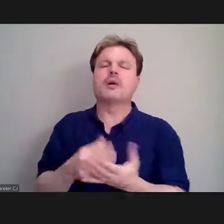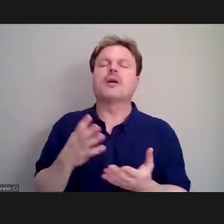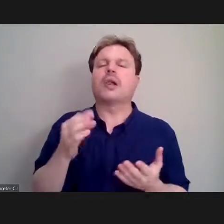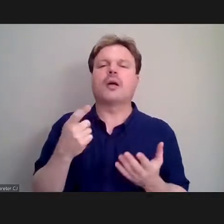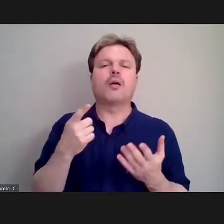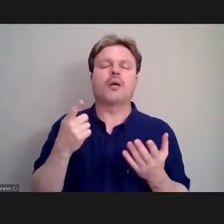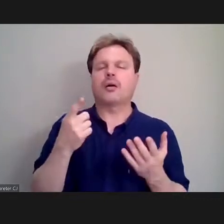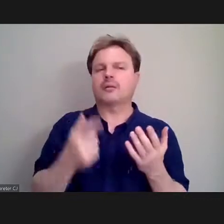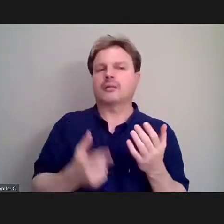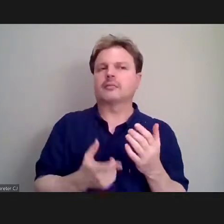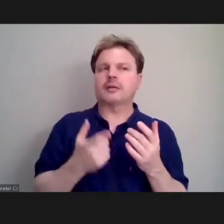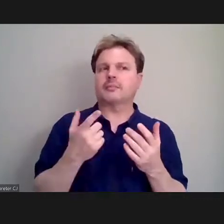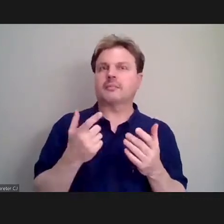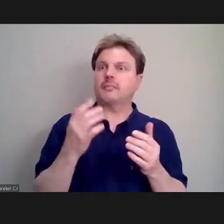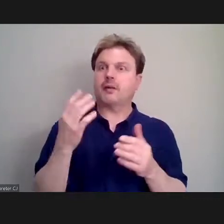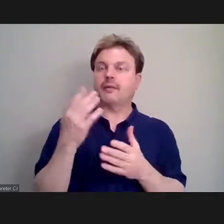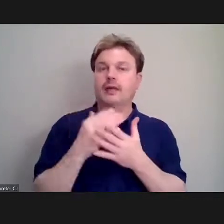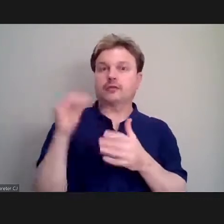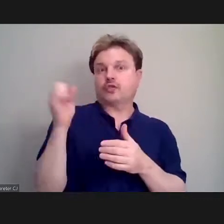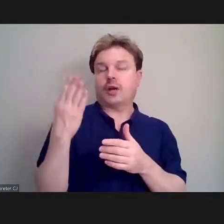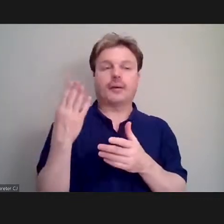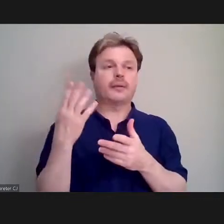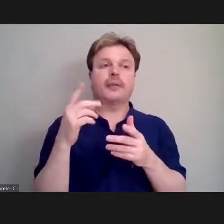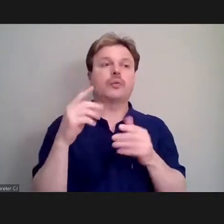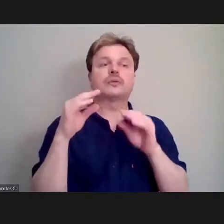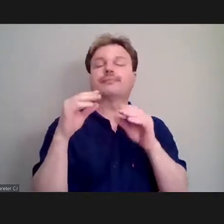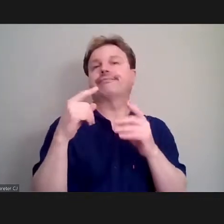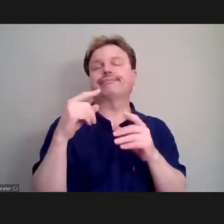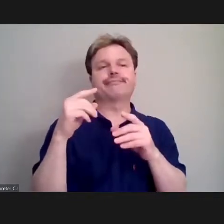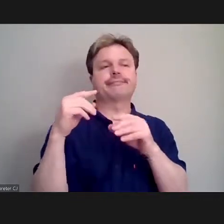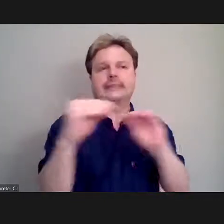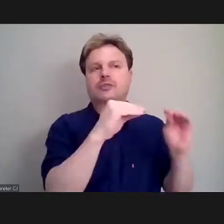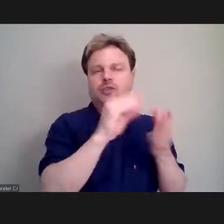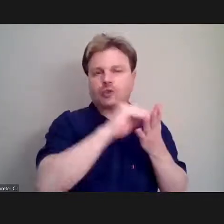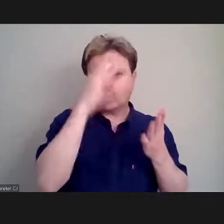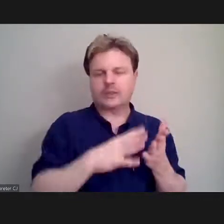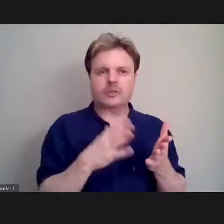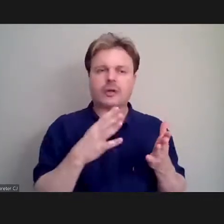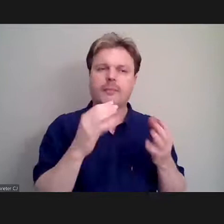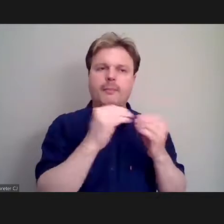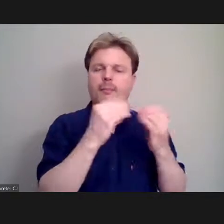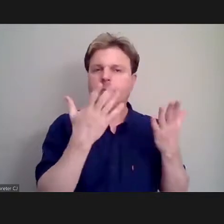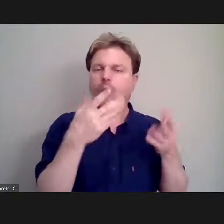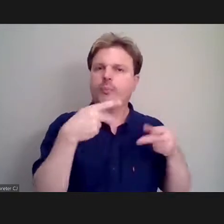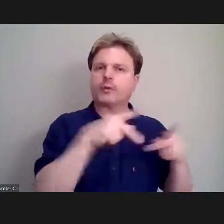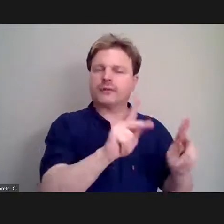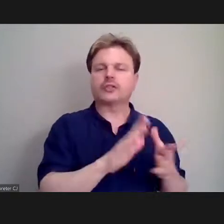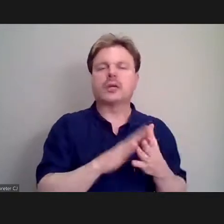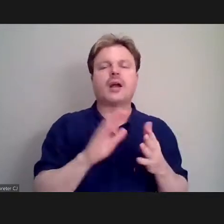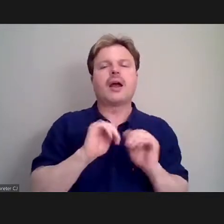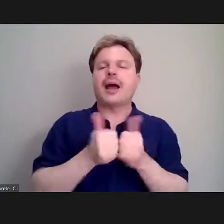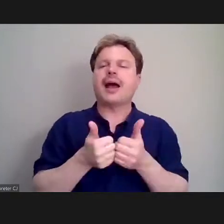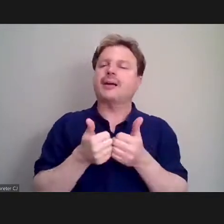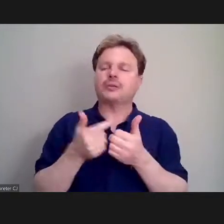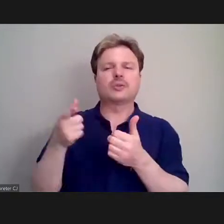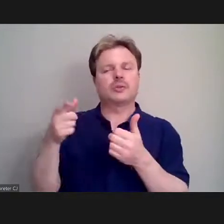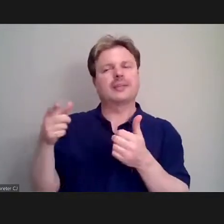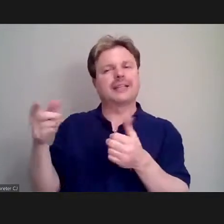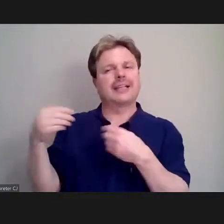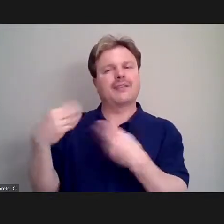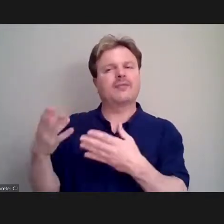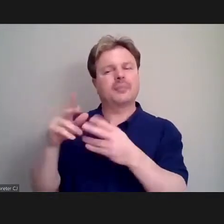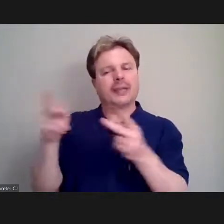more privileged how to start making space for marginalized people, for those voices,